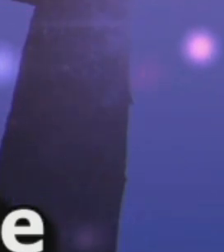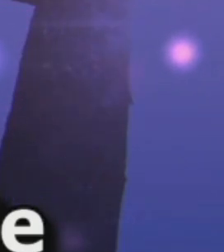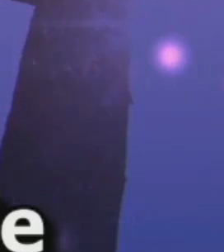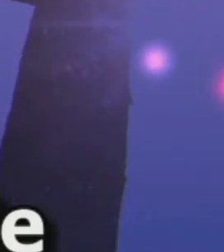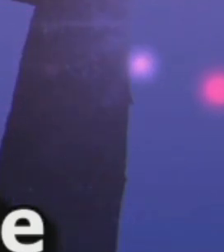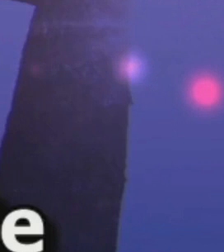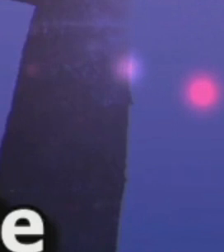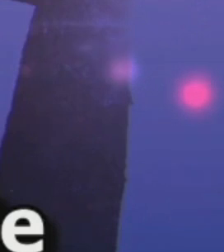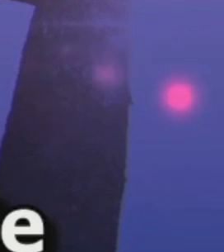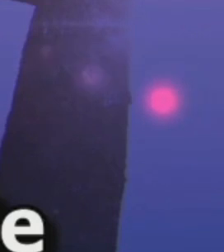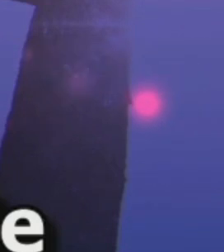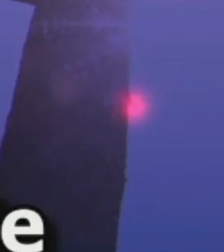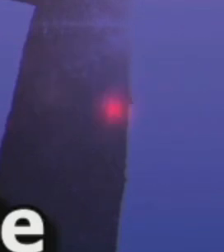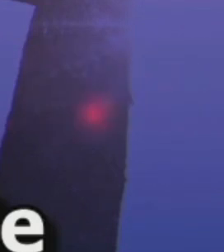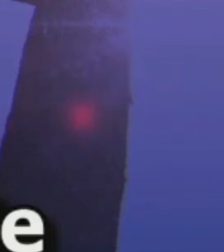Only to believe Him.